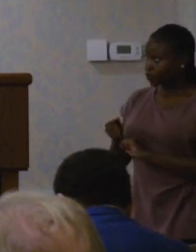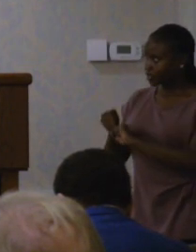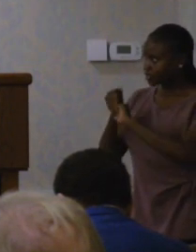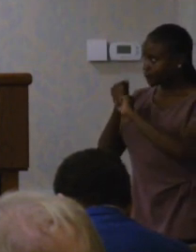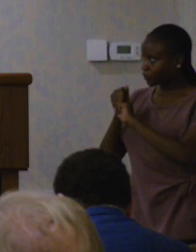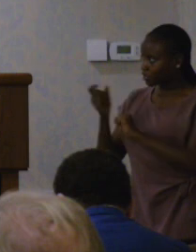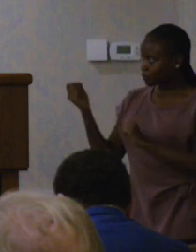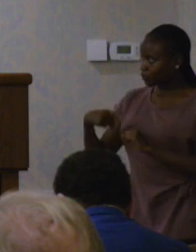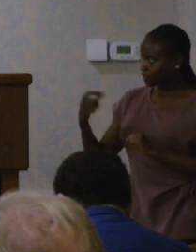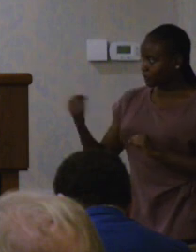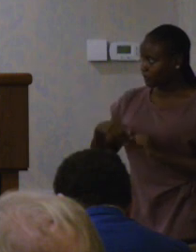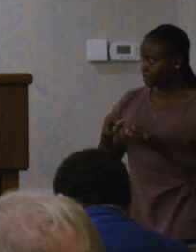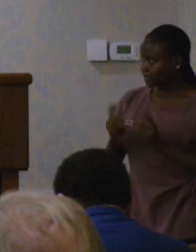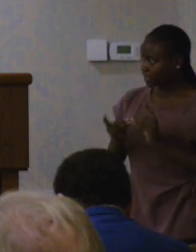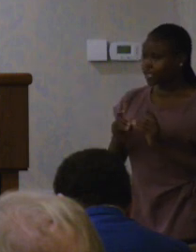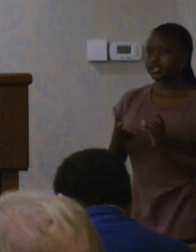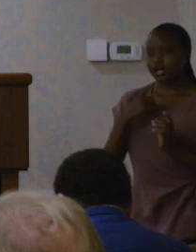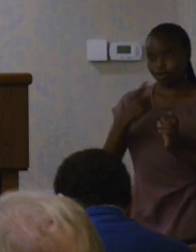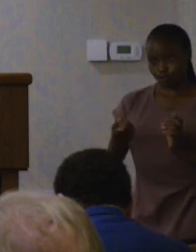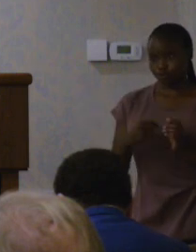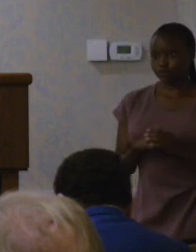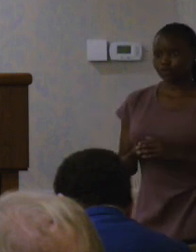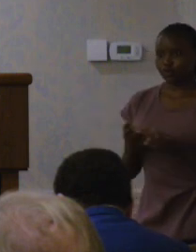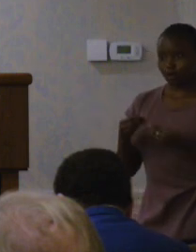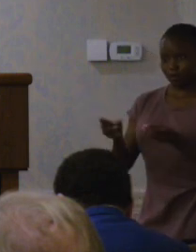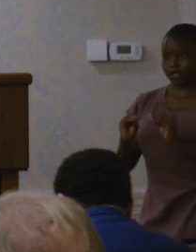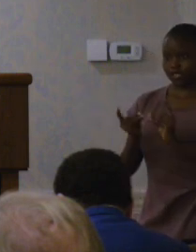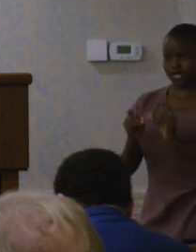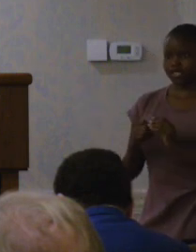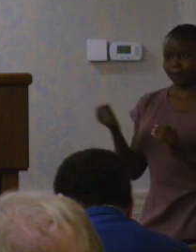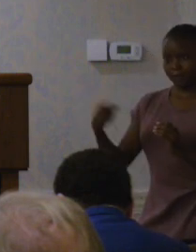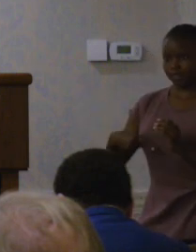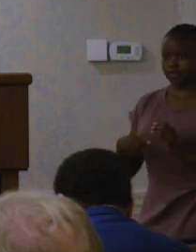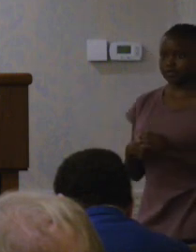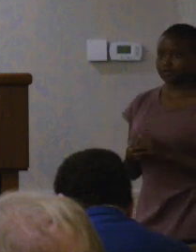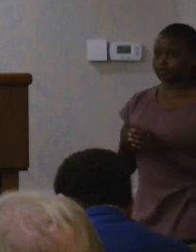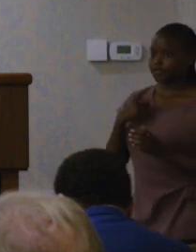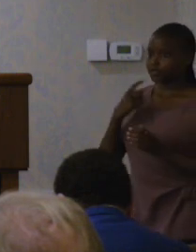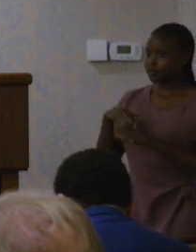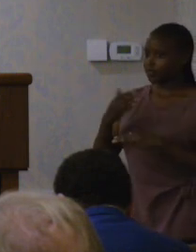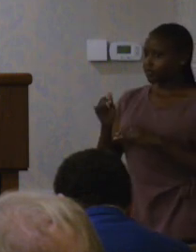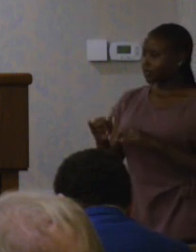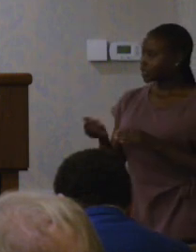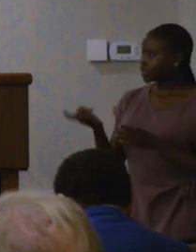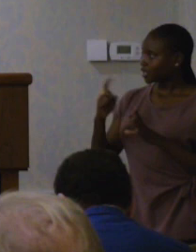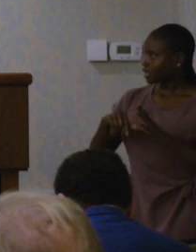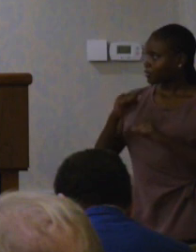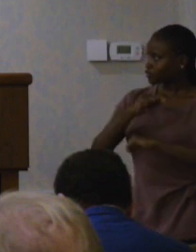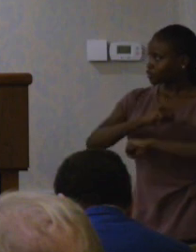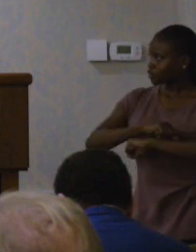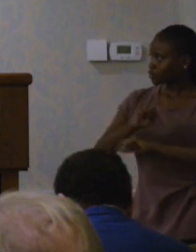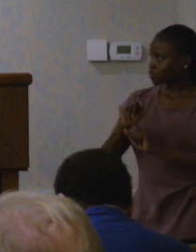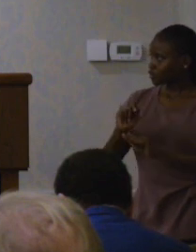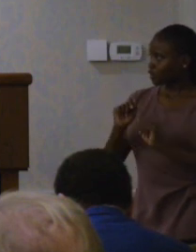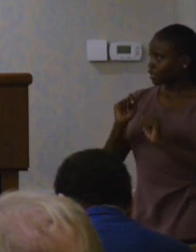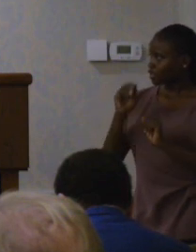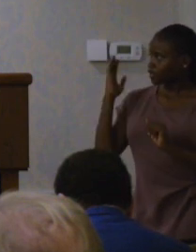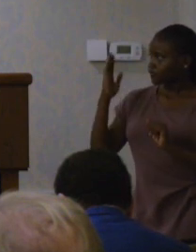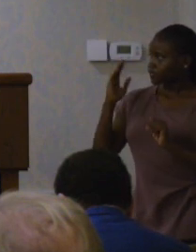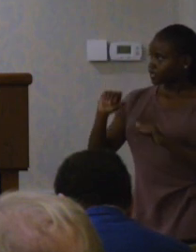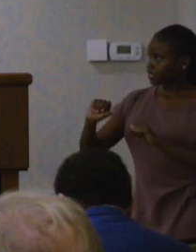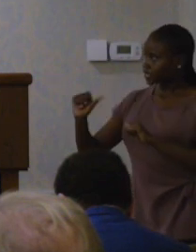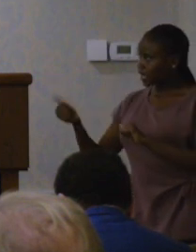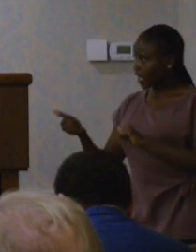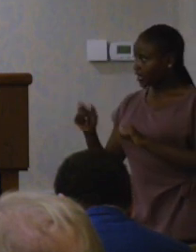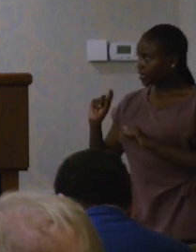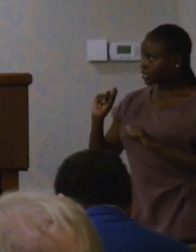the monthly data support. And after that, when they come back to their school and they facilitate their online POC session